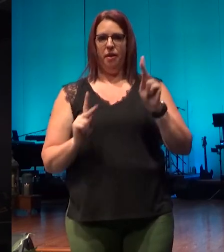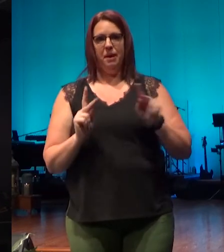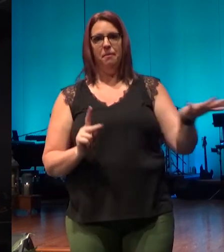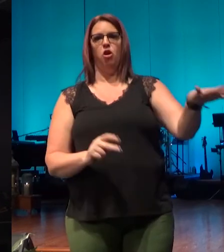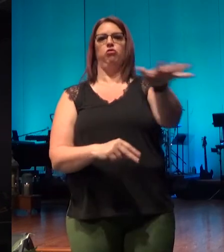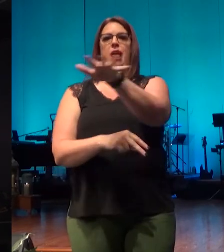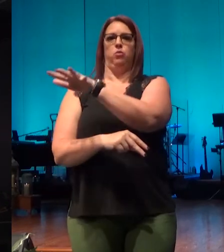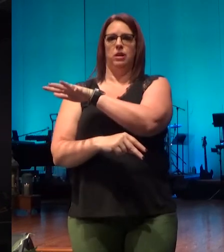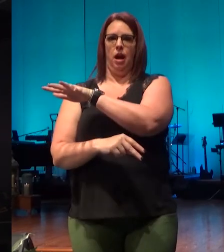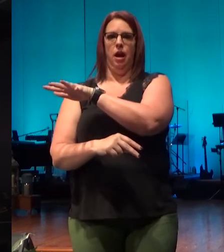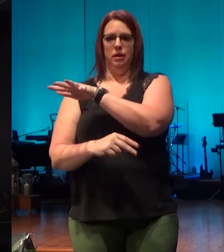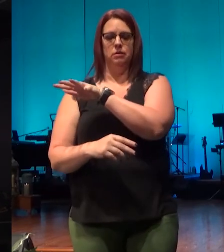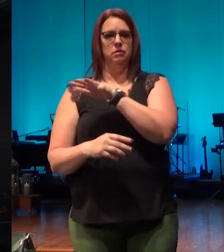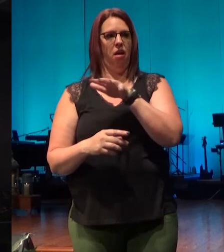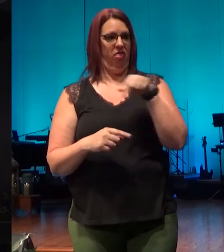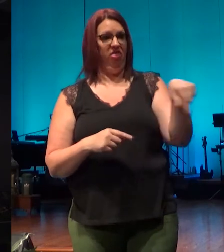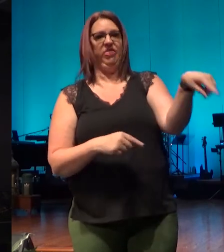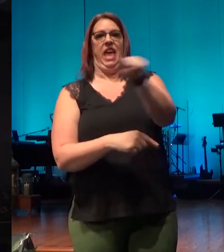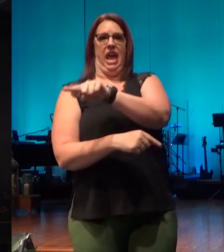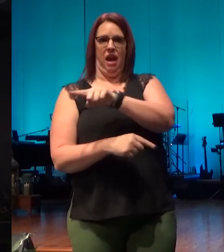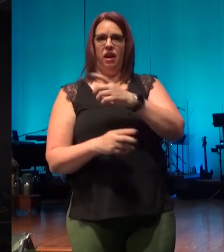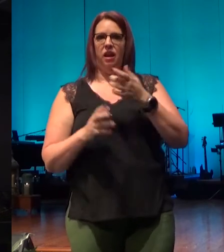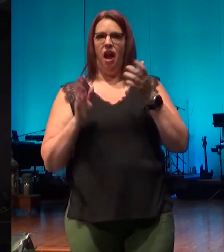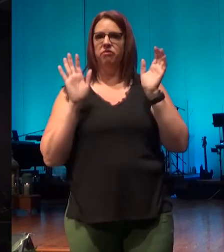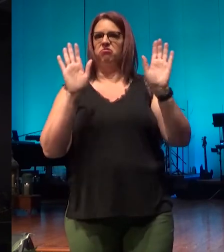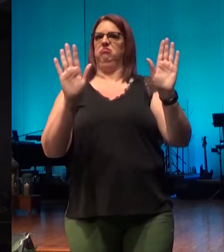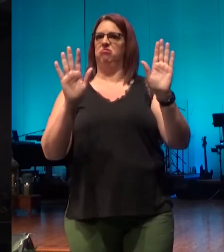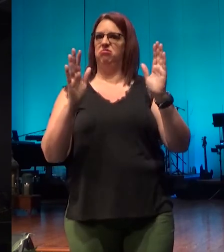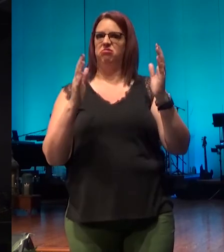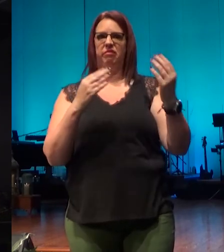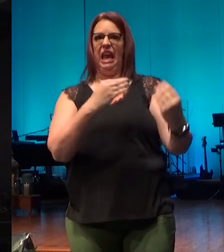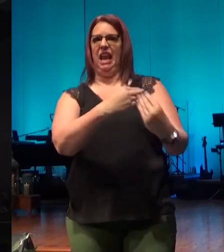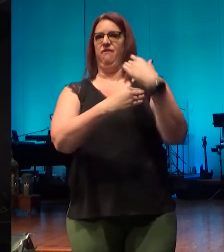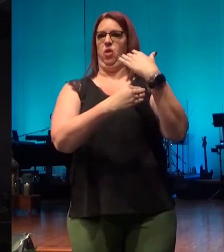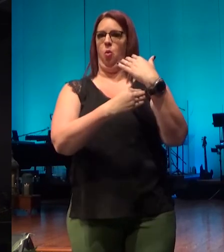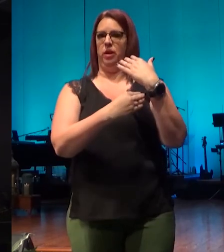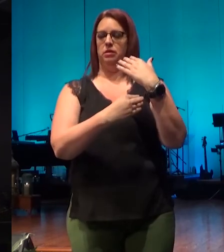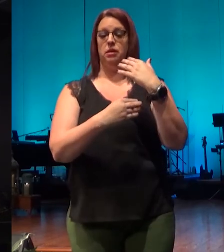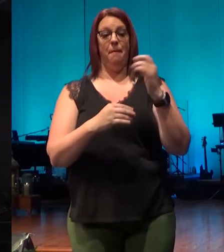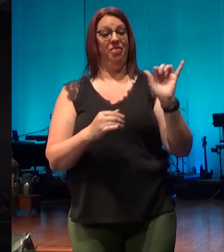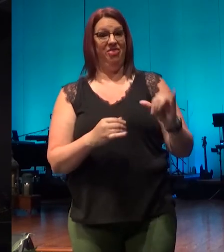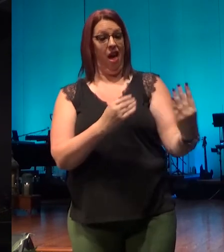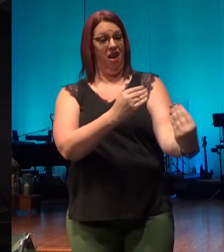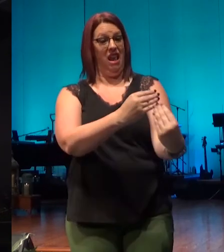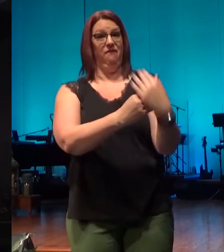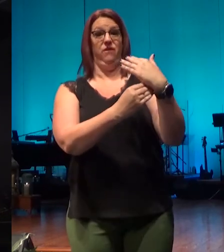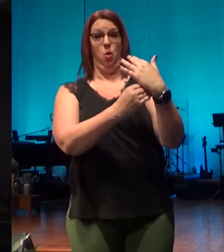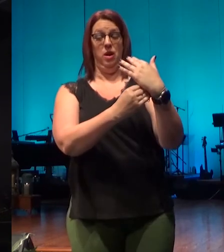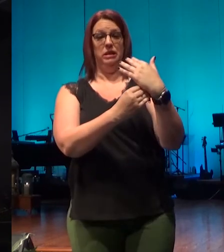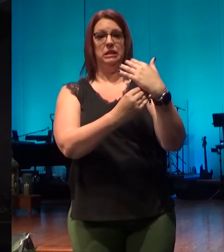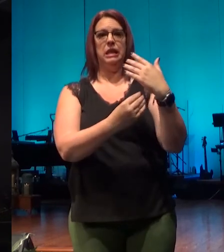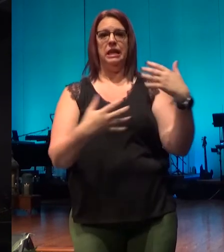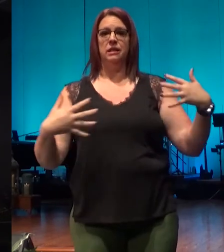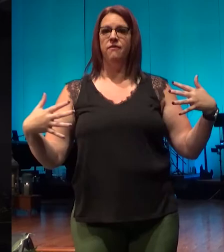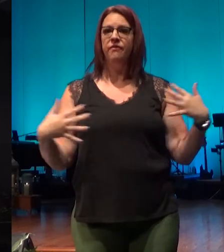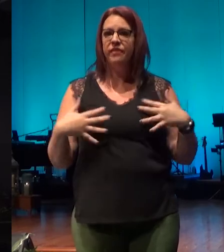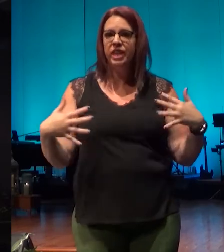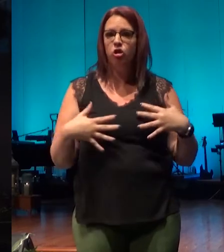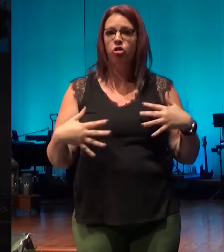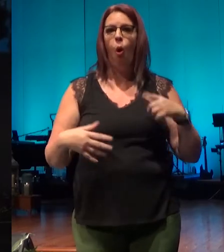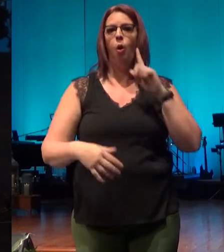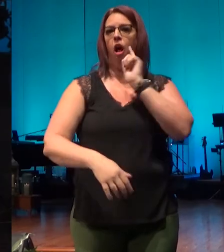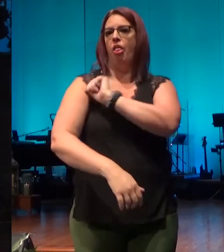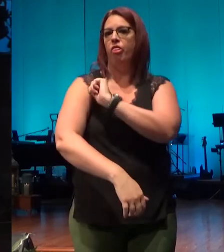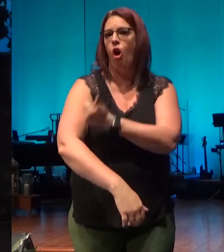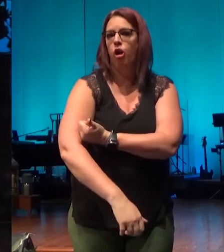great influence, and much of that influence is based in fear and authority. And it